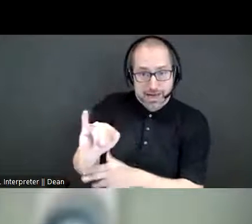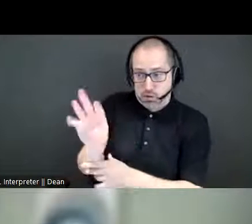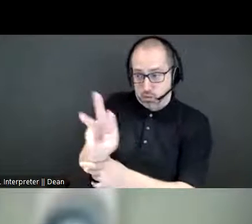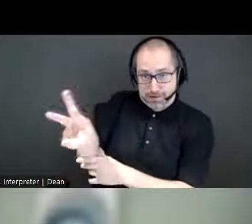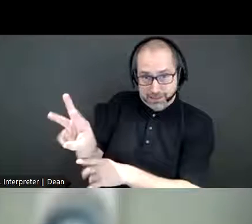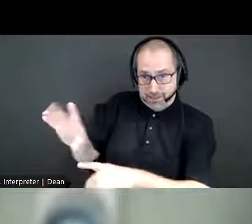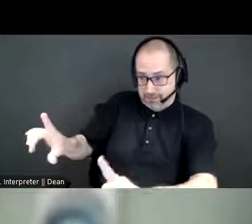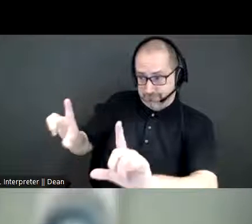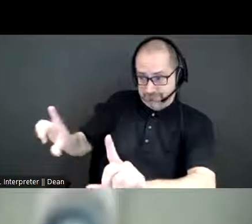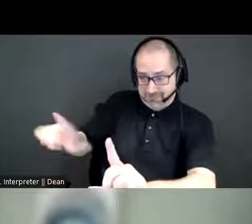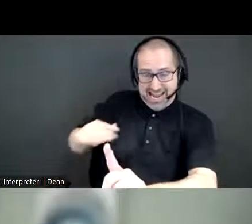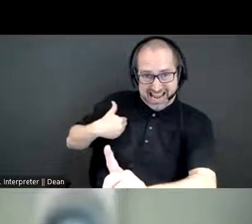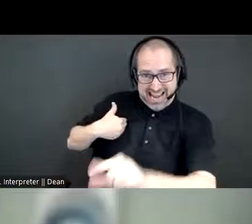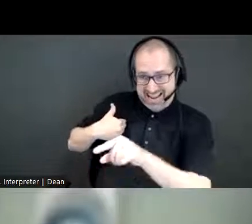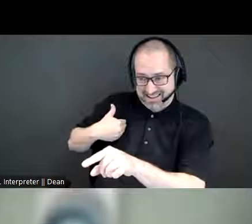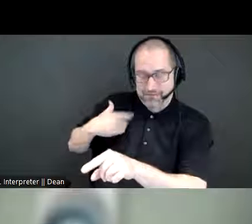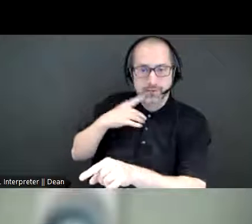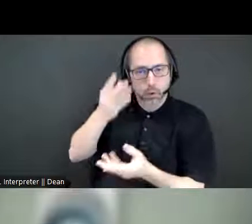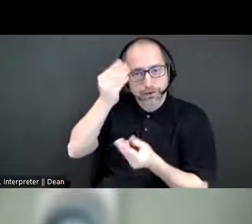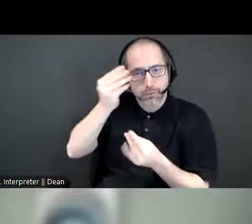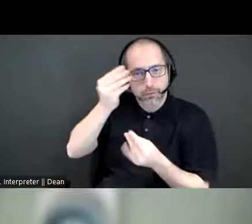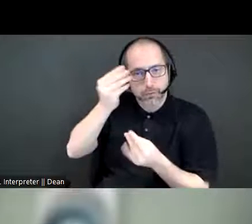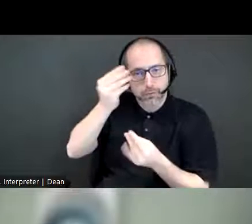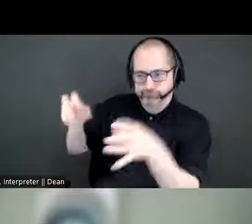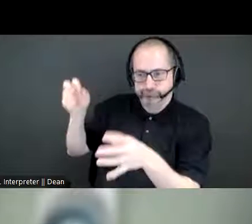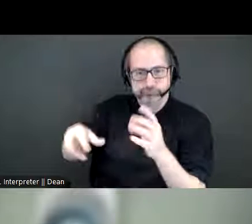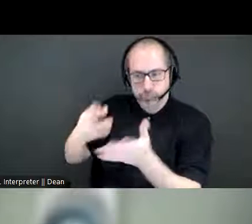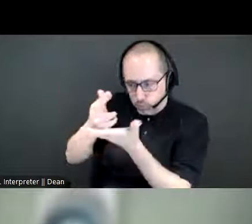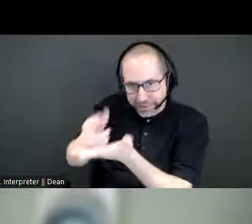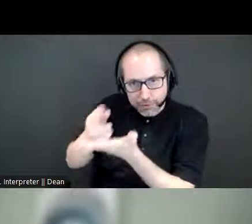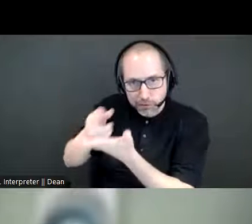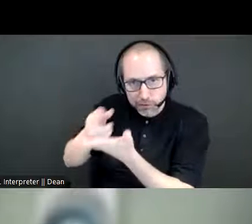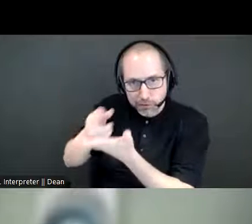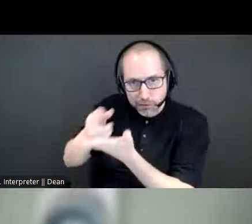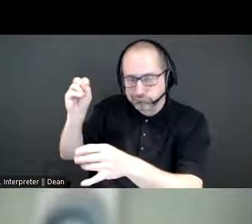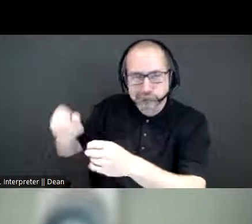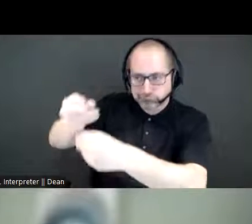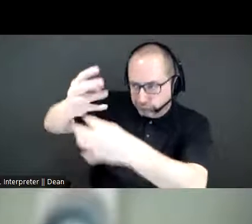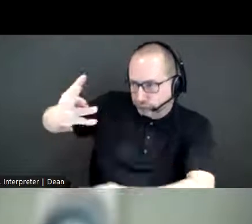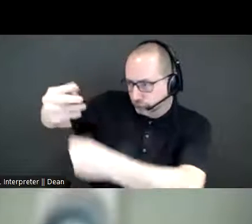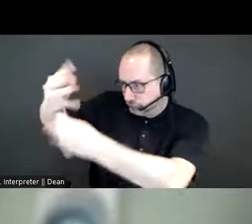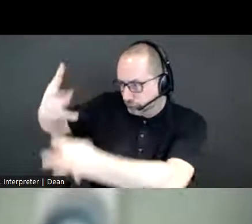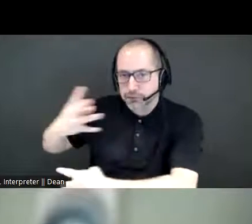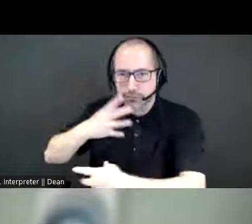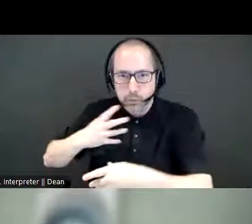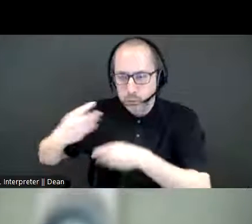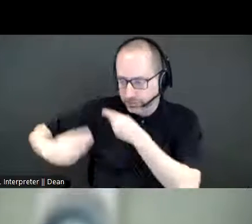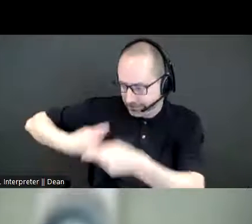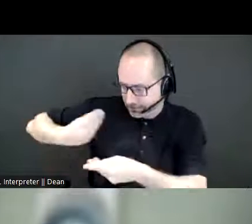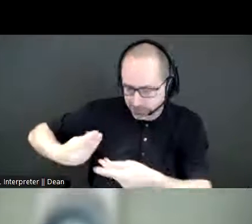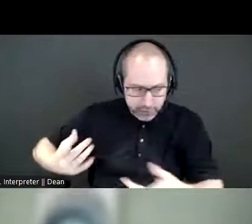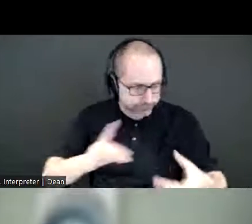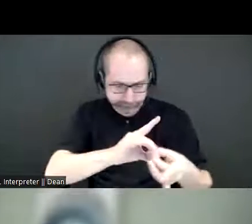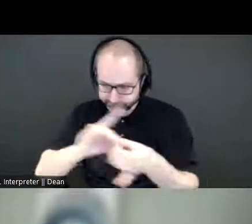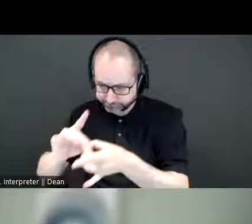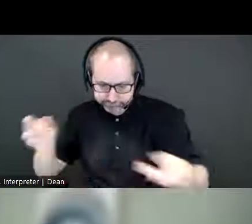exists as a repository for information and resources in the field of intergenerational relationships.